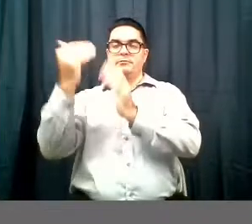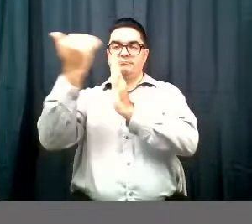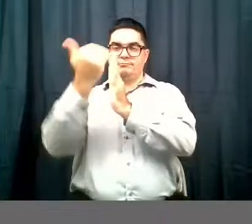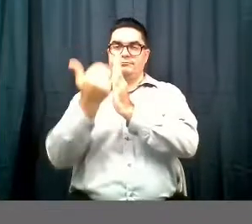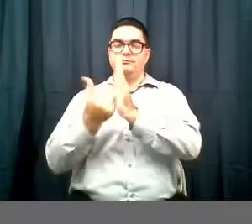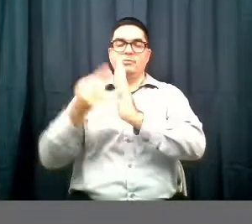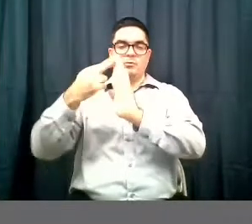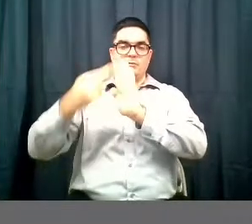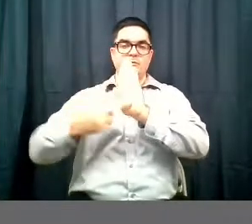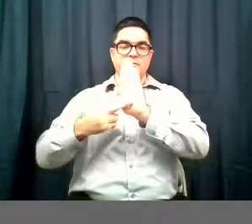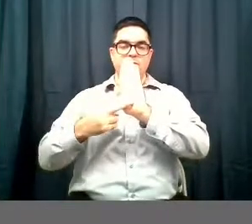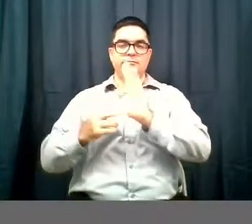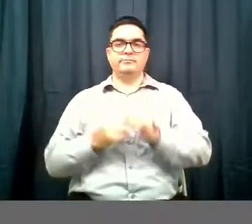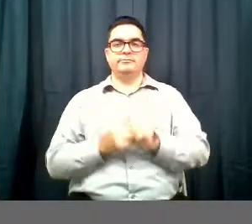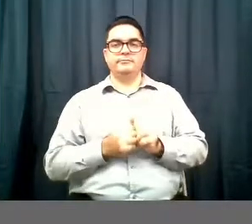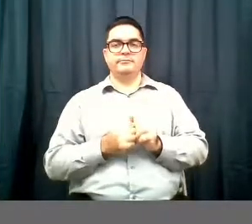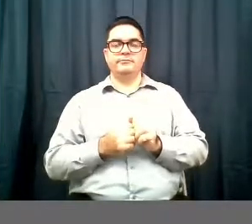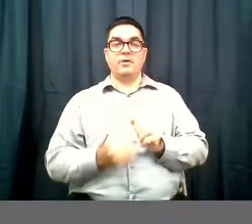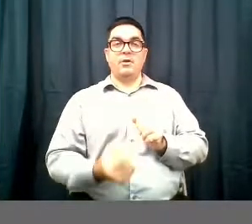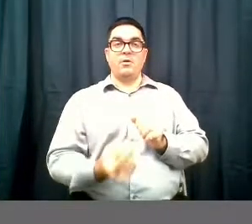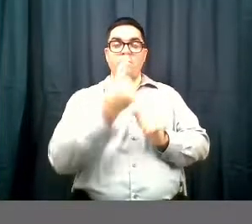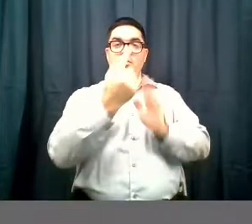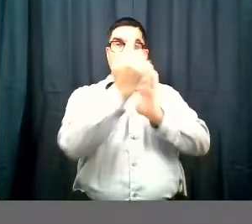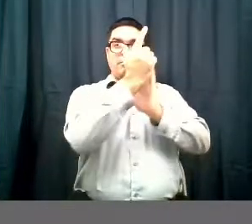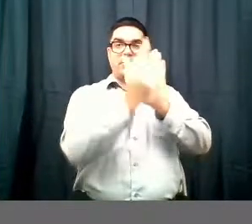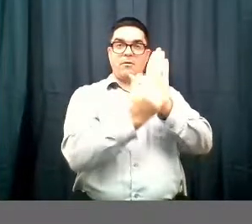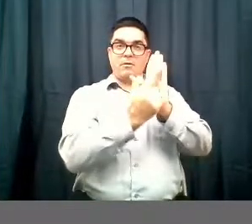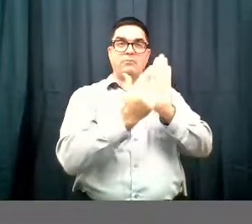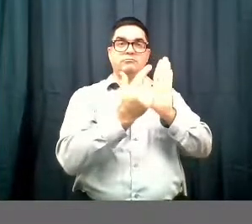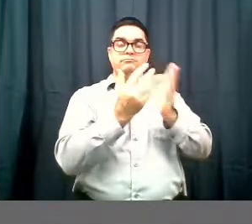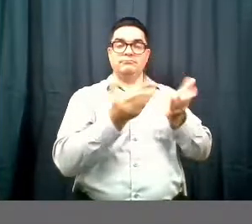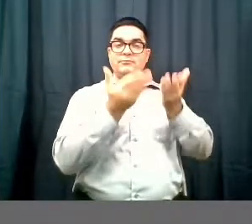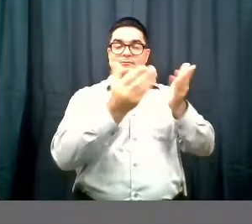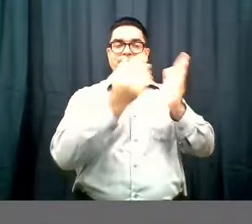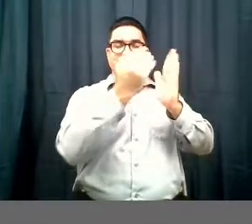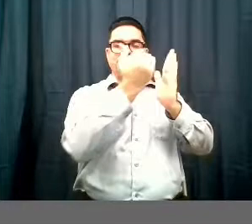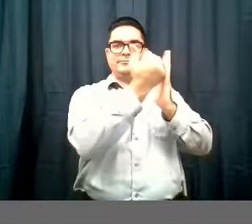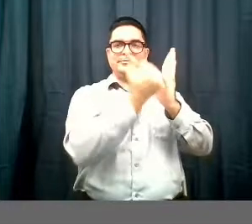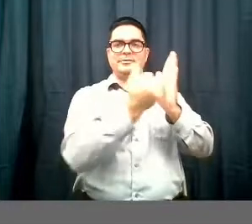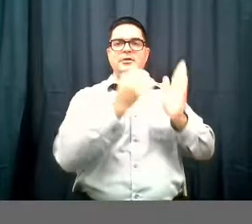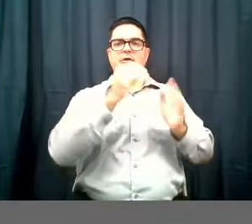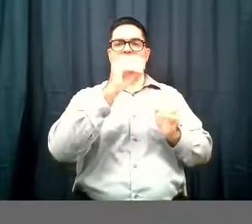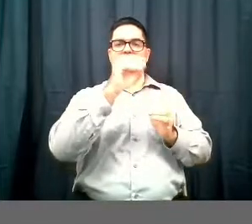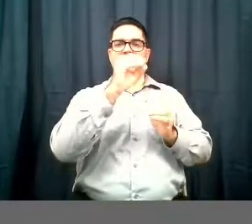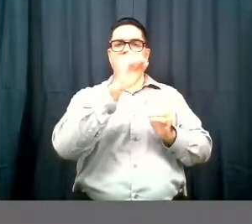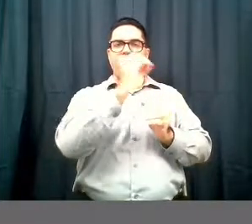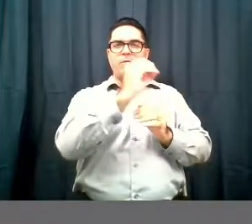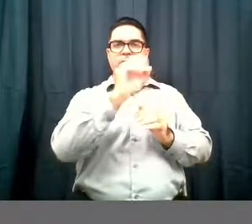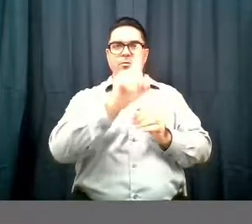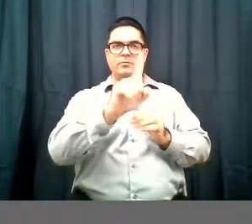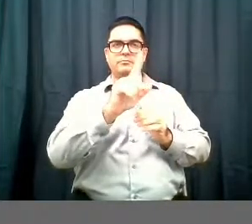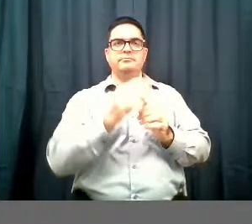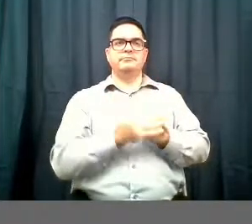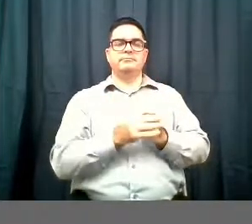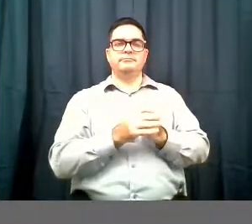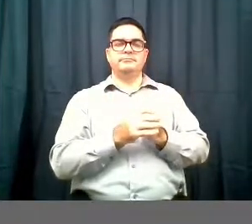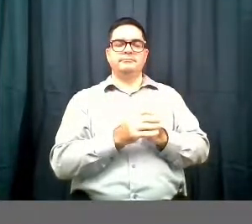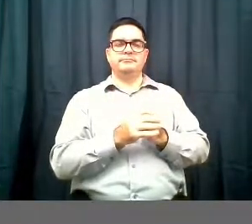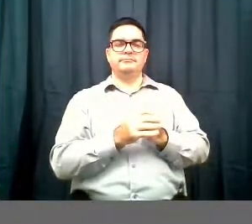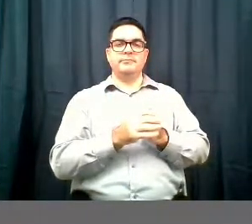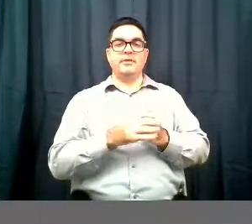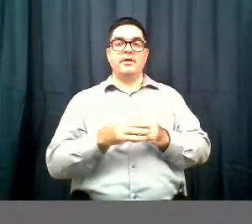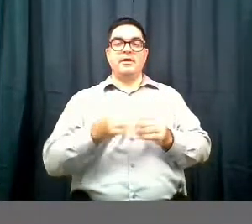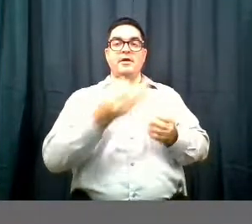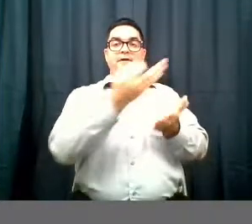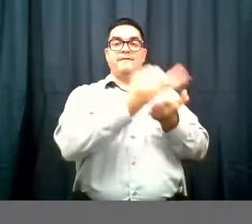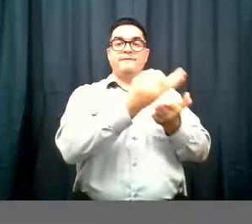important provisions of the law is Section 201, which requires any certified fiscal plan to provide a method to achieve fiscal responsibility and access